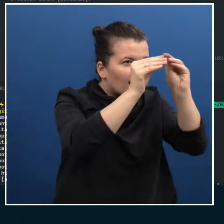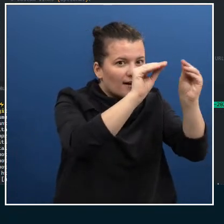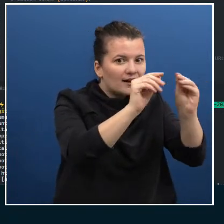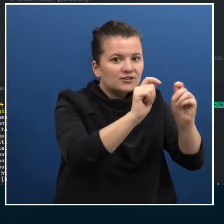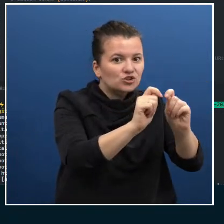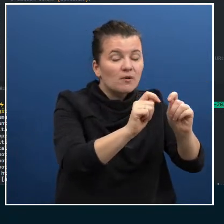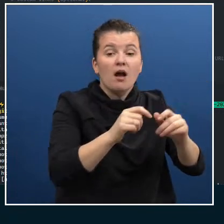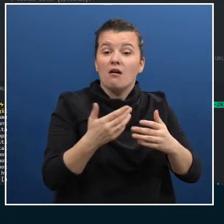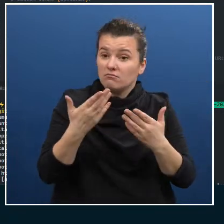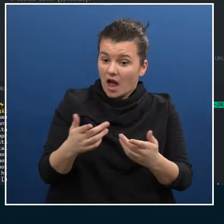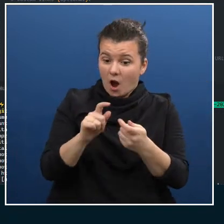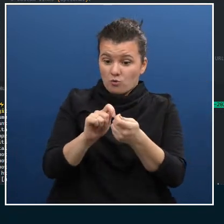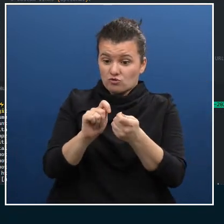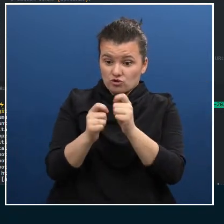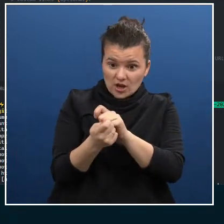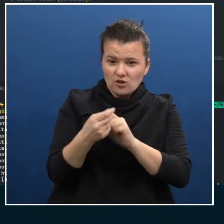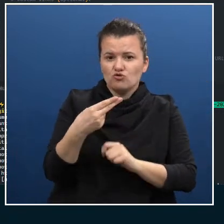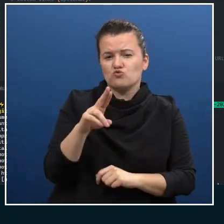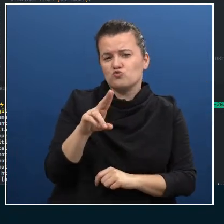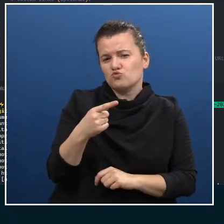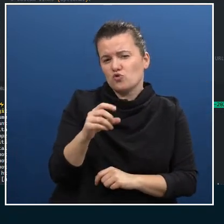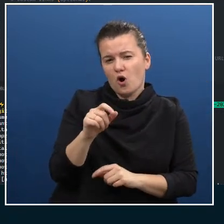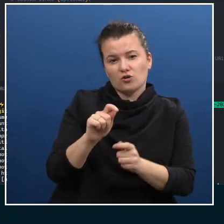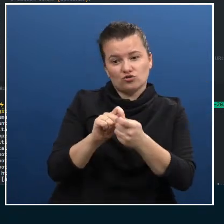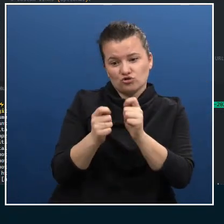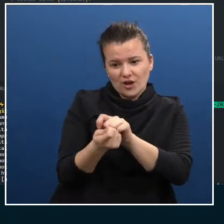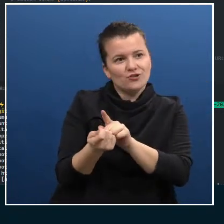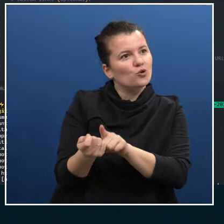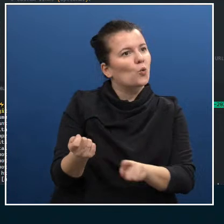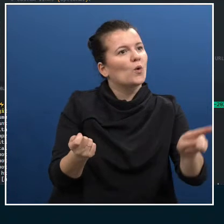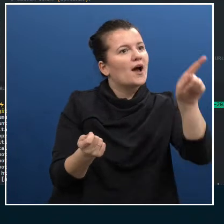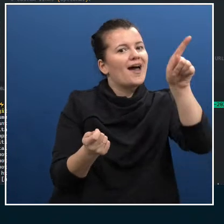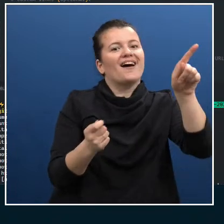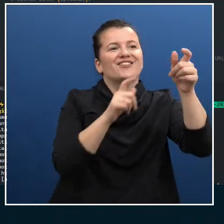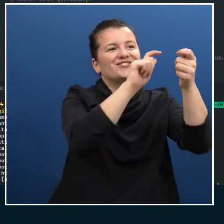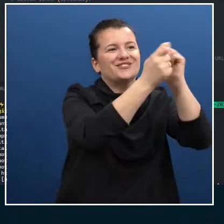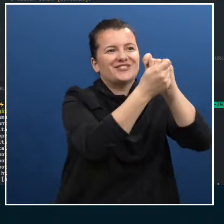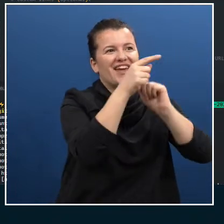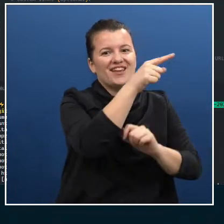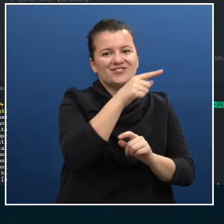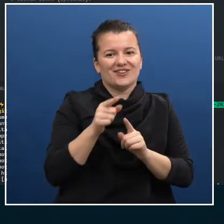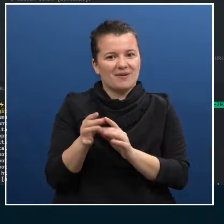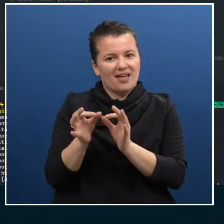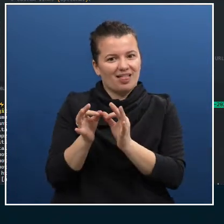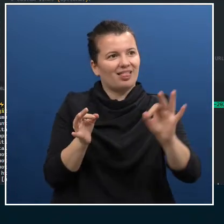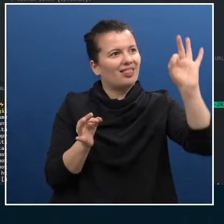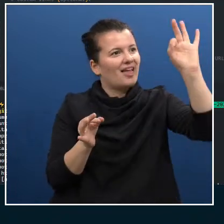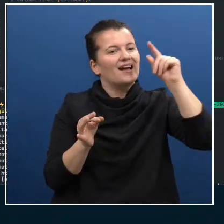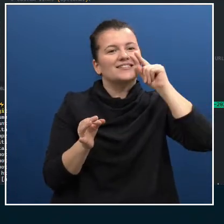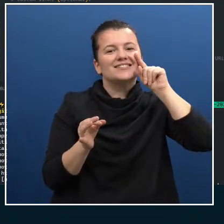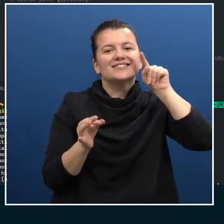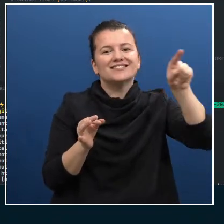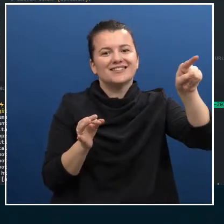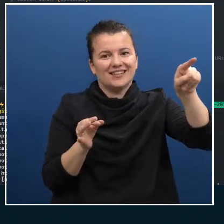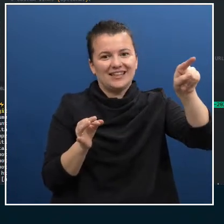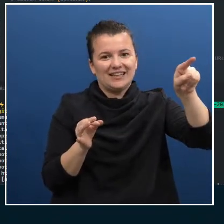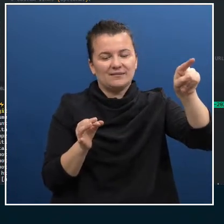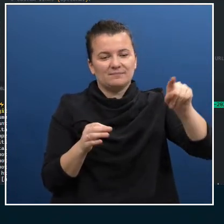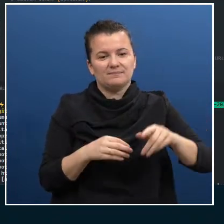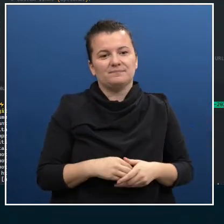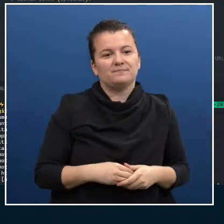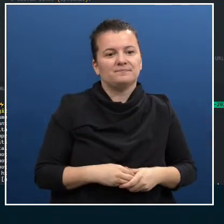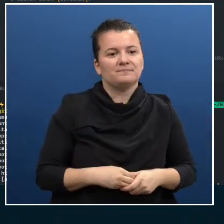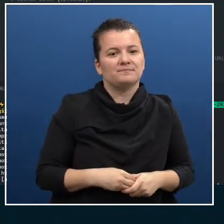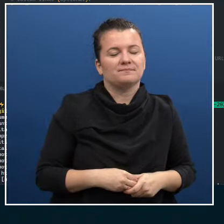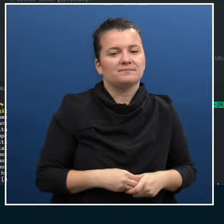real time the site, and it's running on the local on my machine itself,